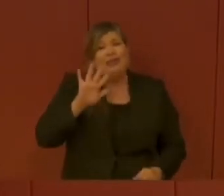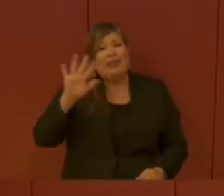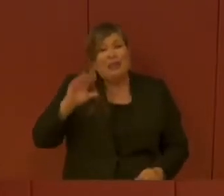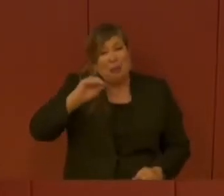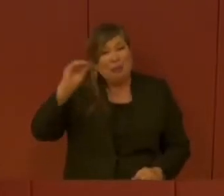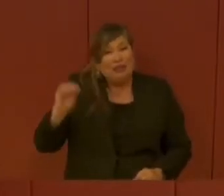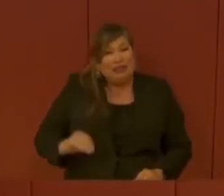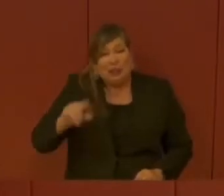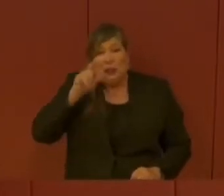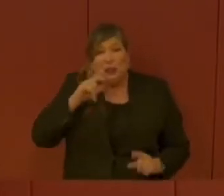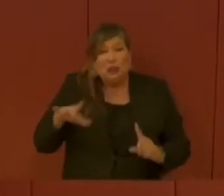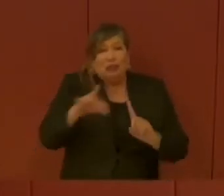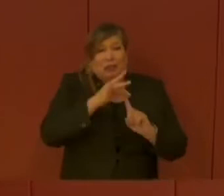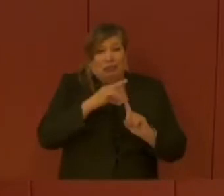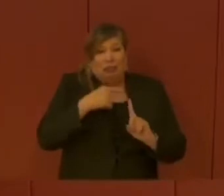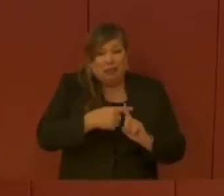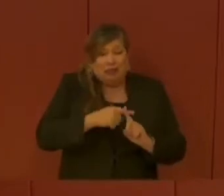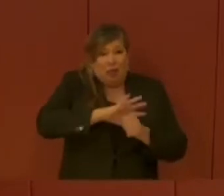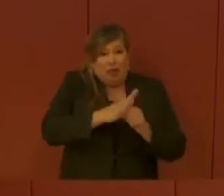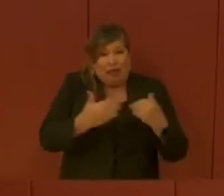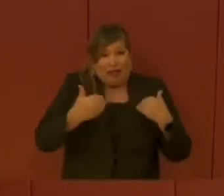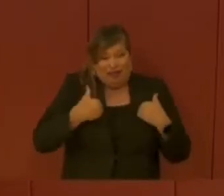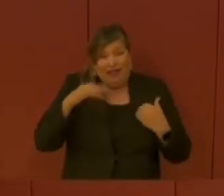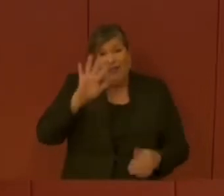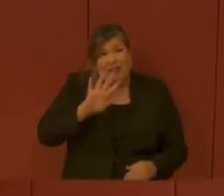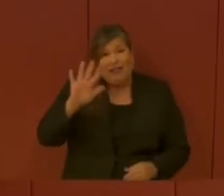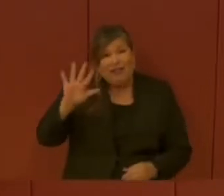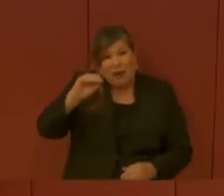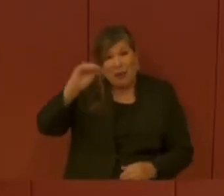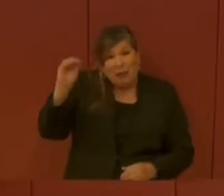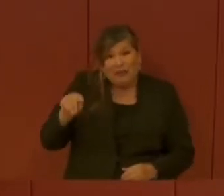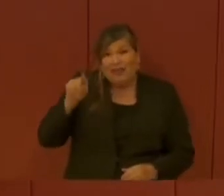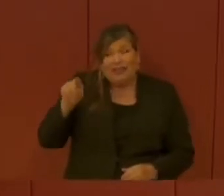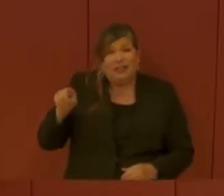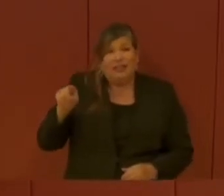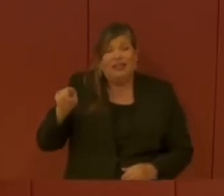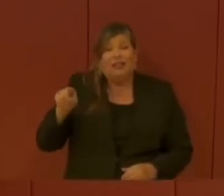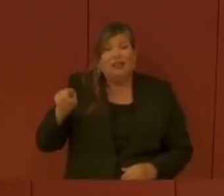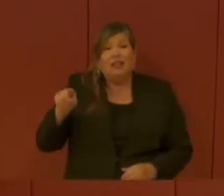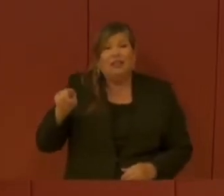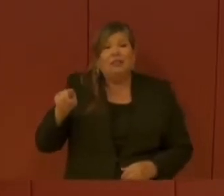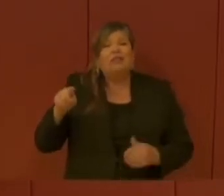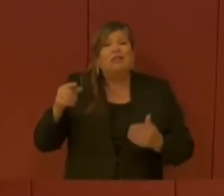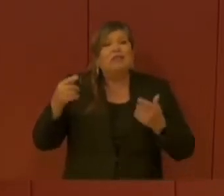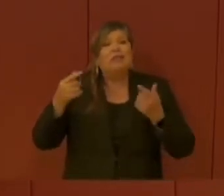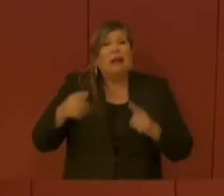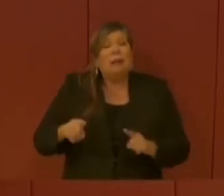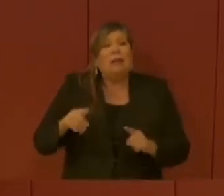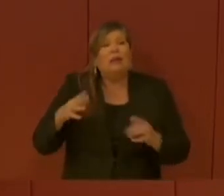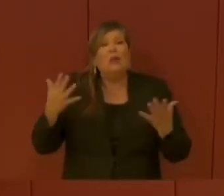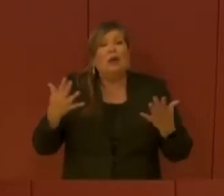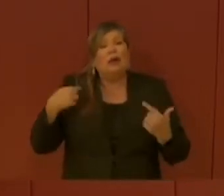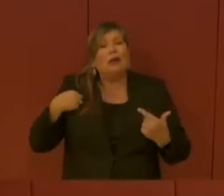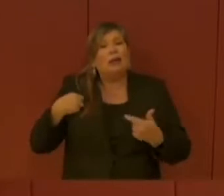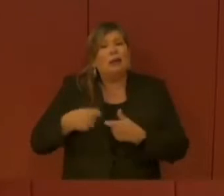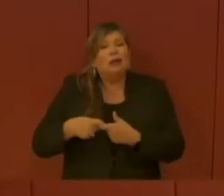that have tested positive in this state have been tested positive, happen to be